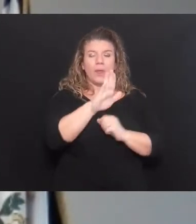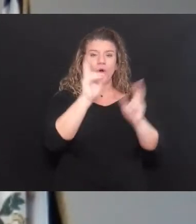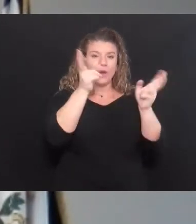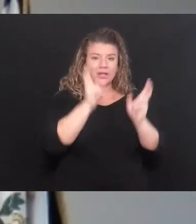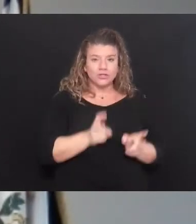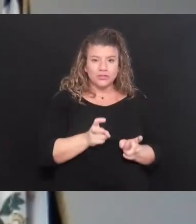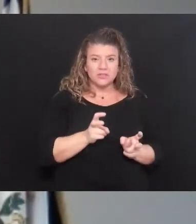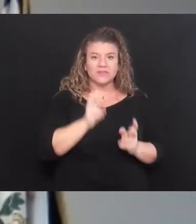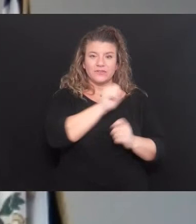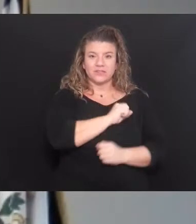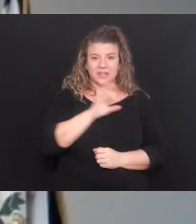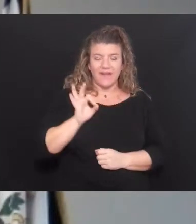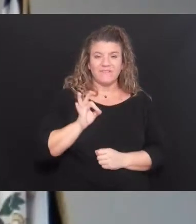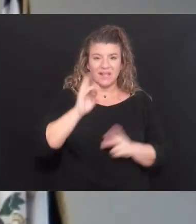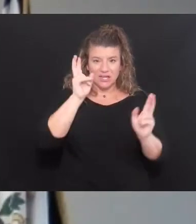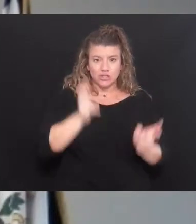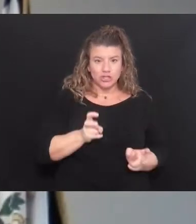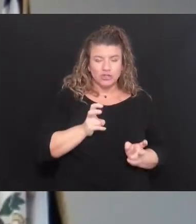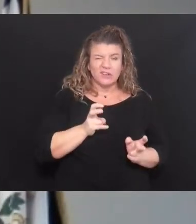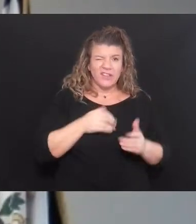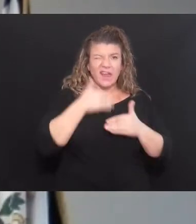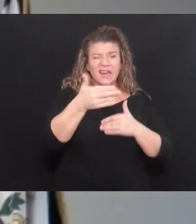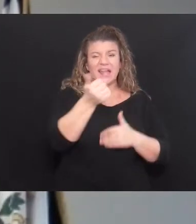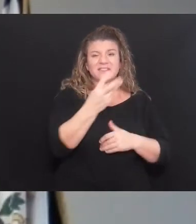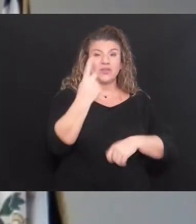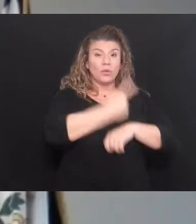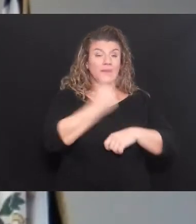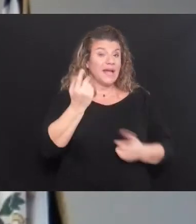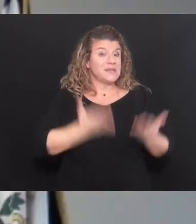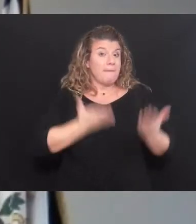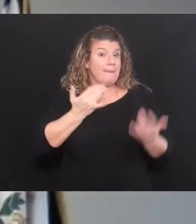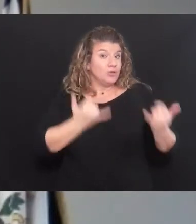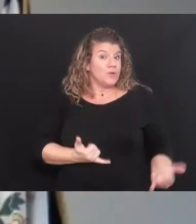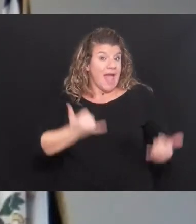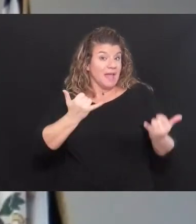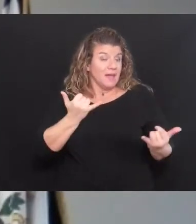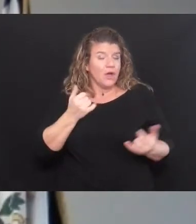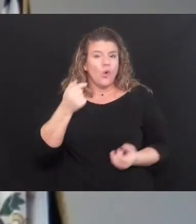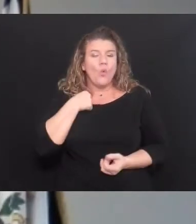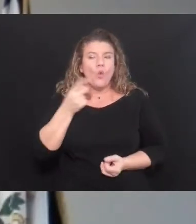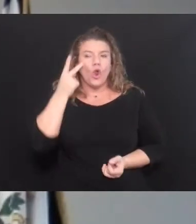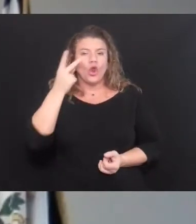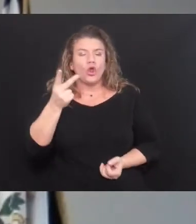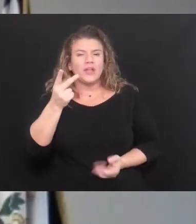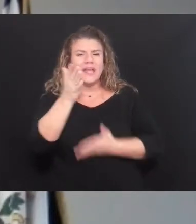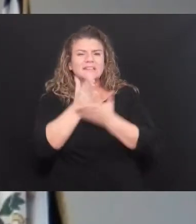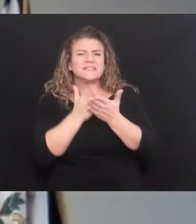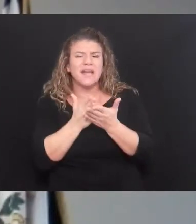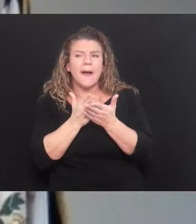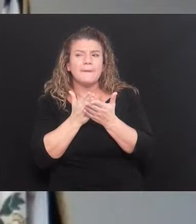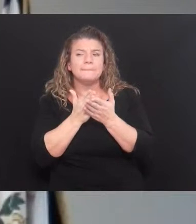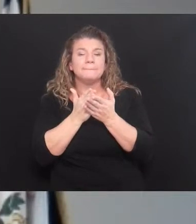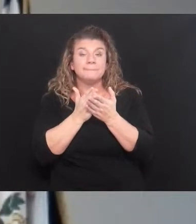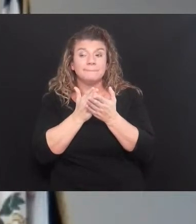the next day or so, possibly by the end of the day. We're looking at some significant dollars here. The governor's asked